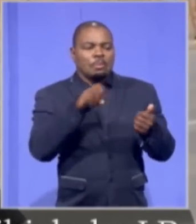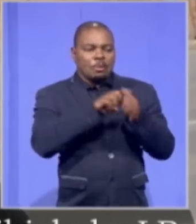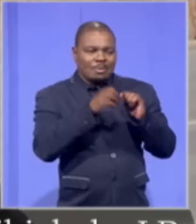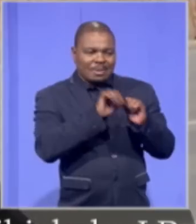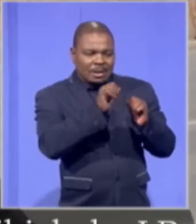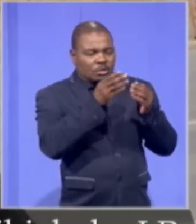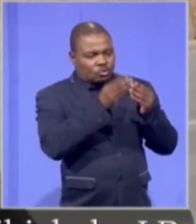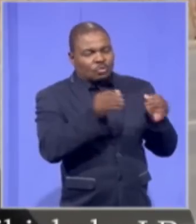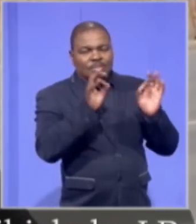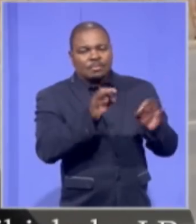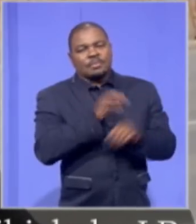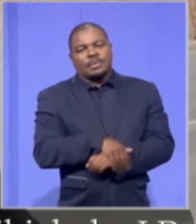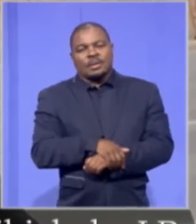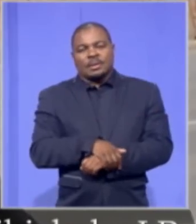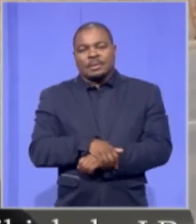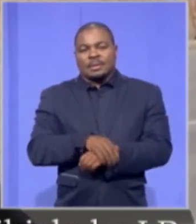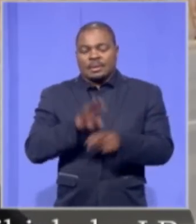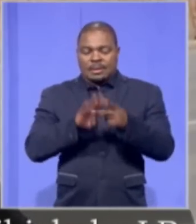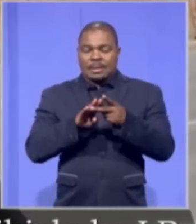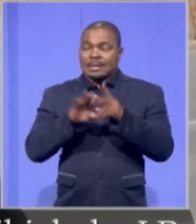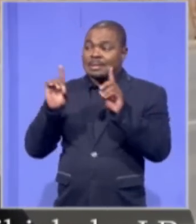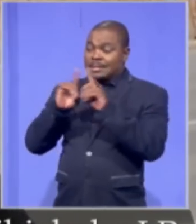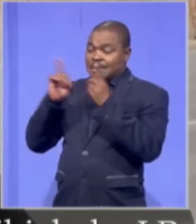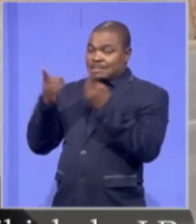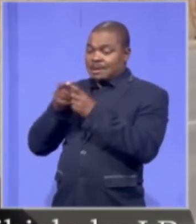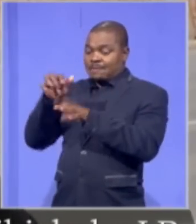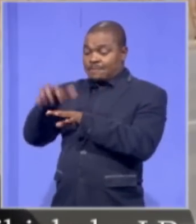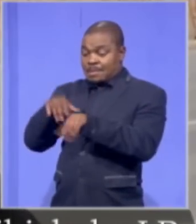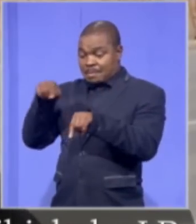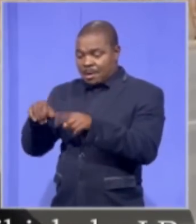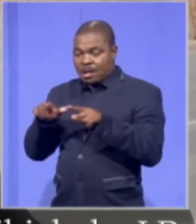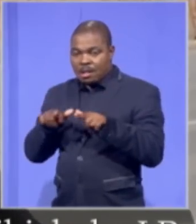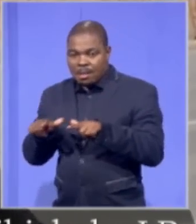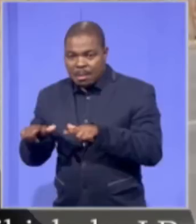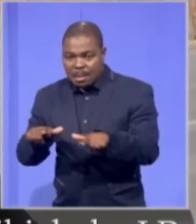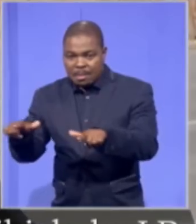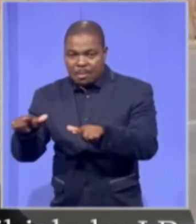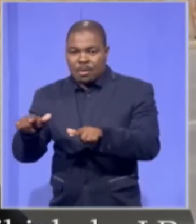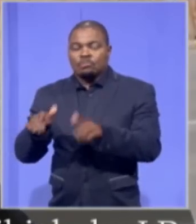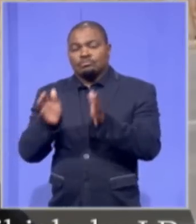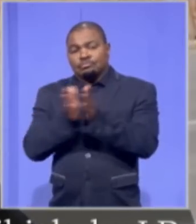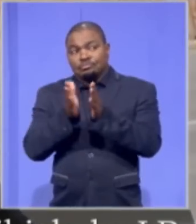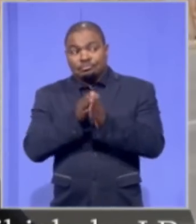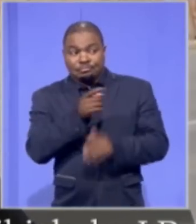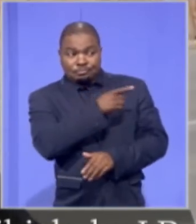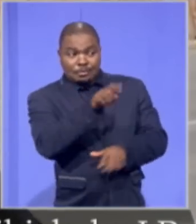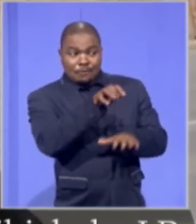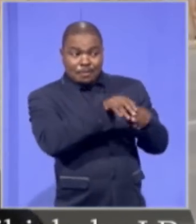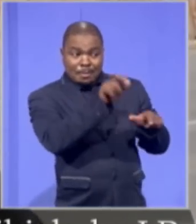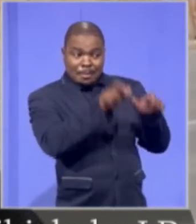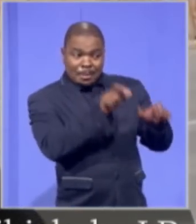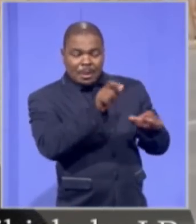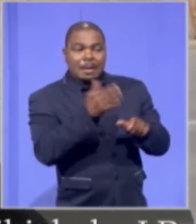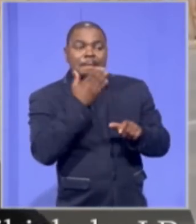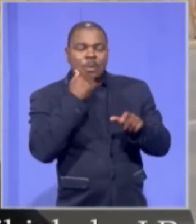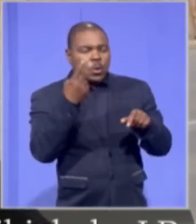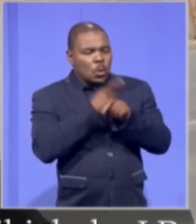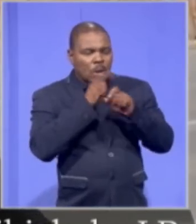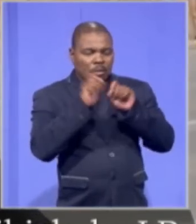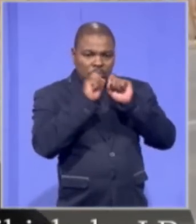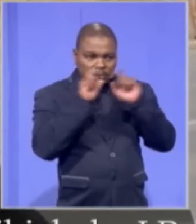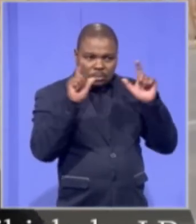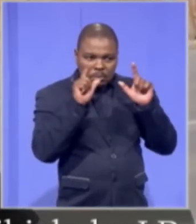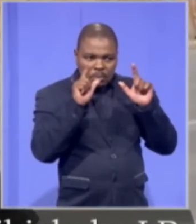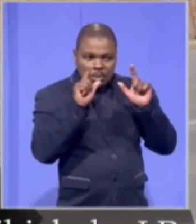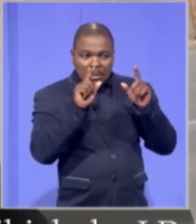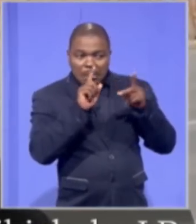bona. Gomme go le bjalo kgoro ya tša temo ka mono profenseng ya Limpopo e ipileditše go balemi gore ba ntšhe mahlo dinameng le